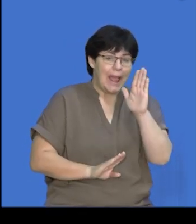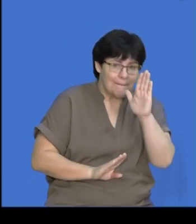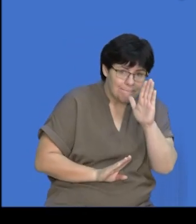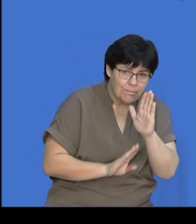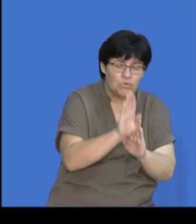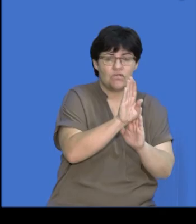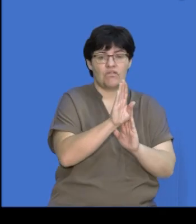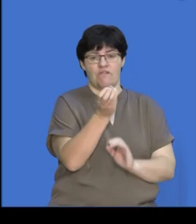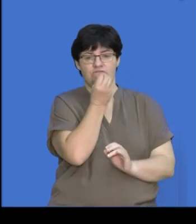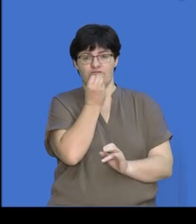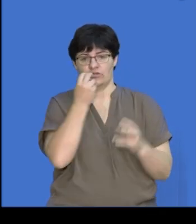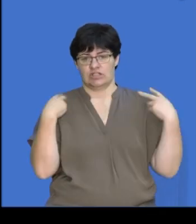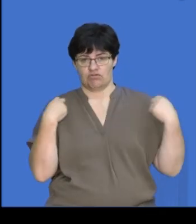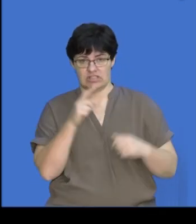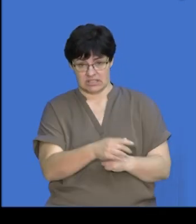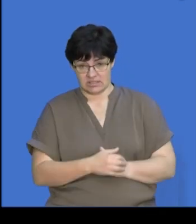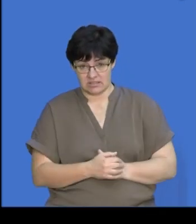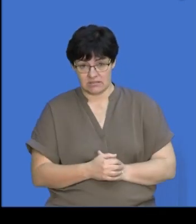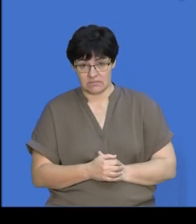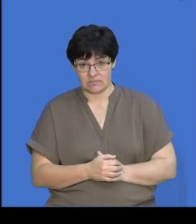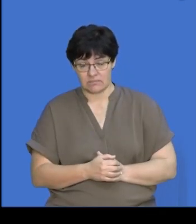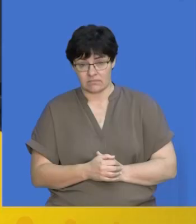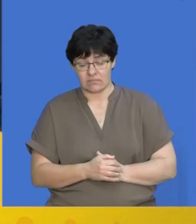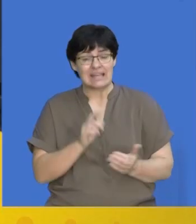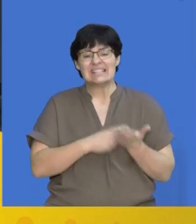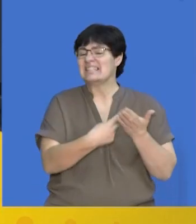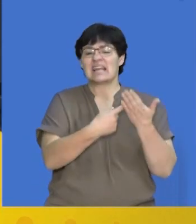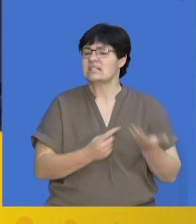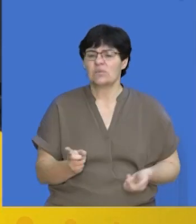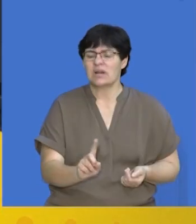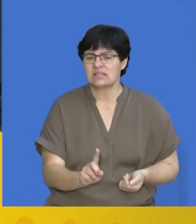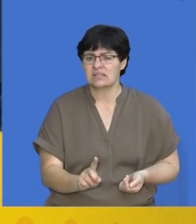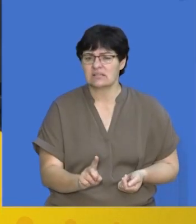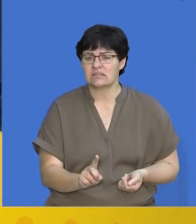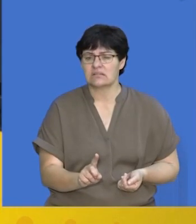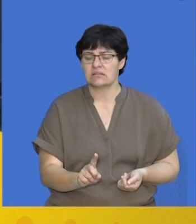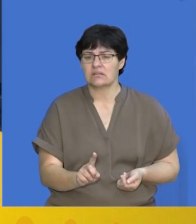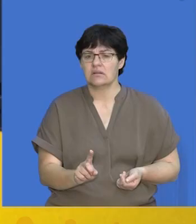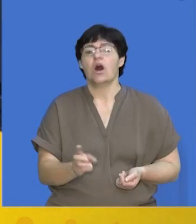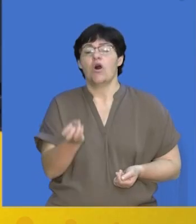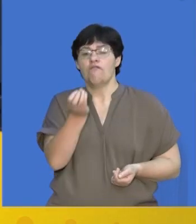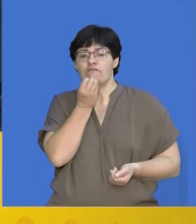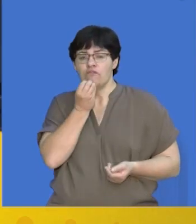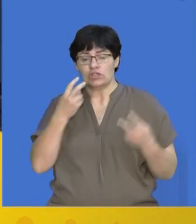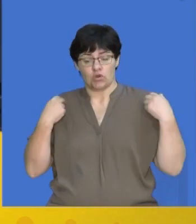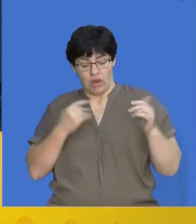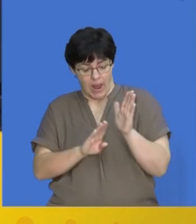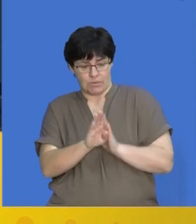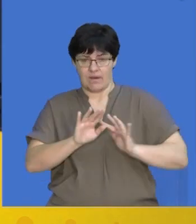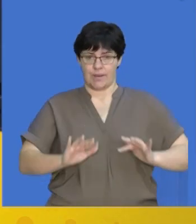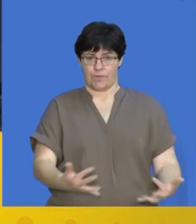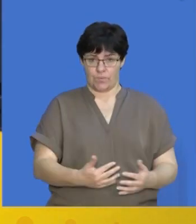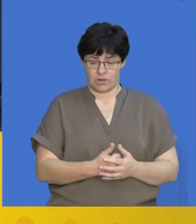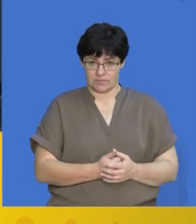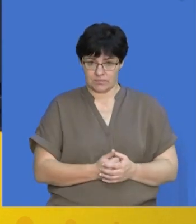improving food security. Our discussion will be about how do we improve food security.